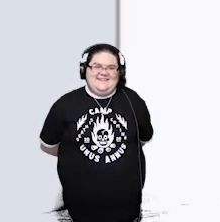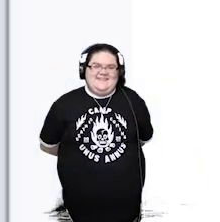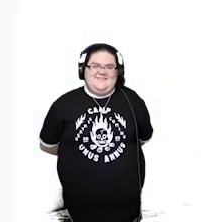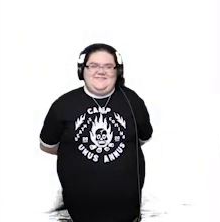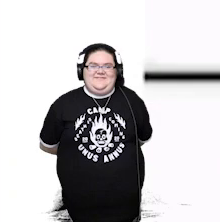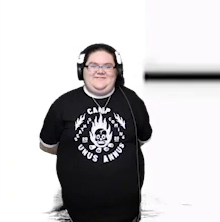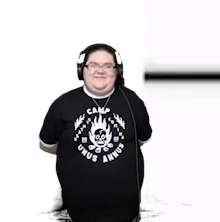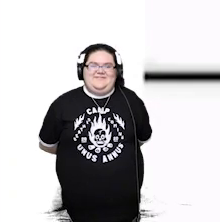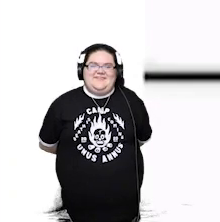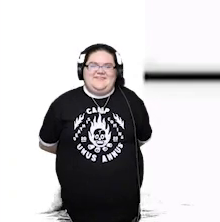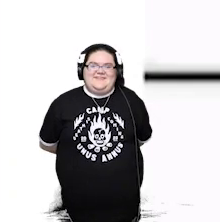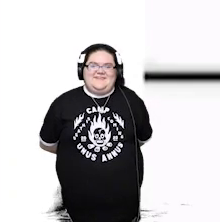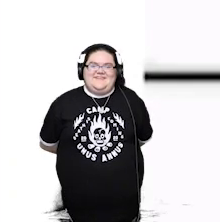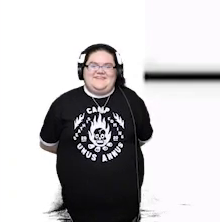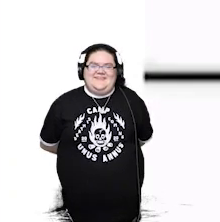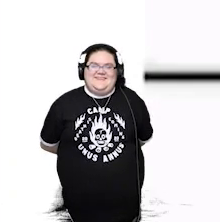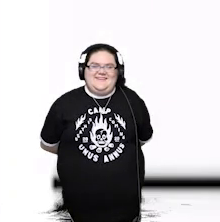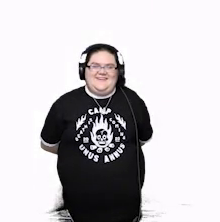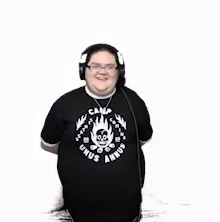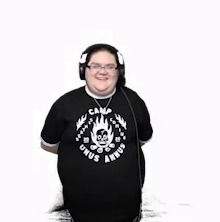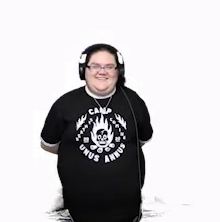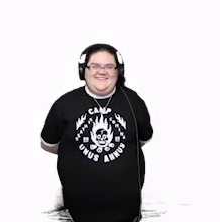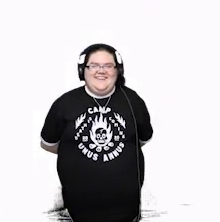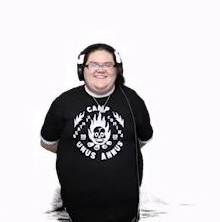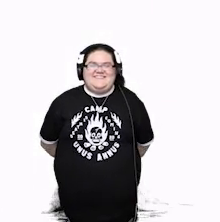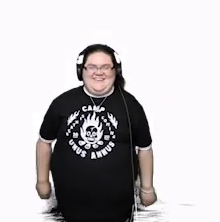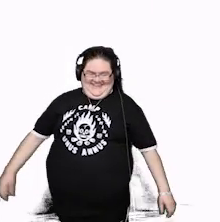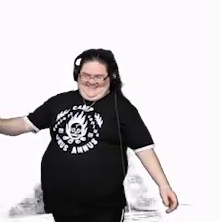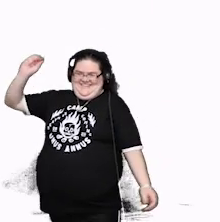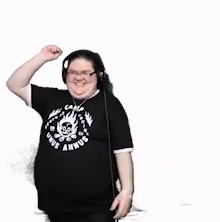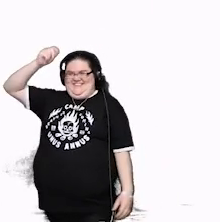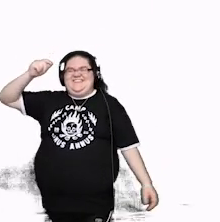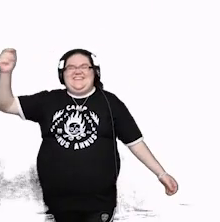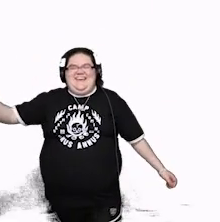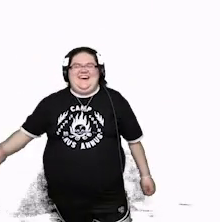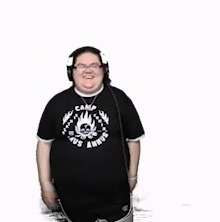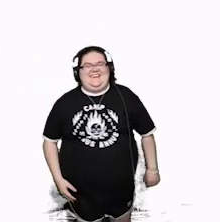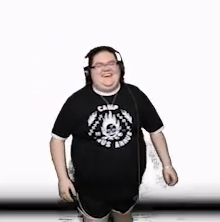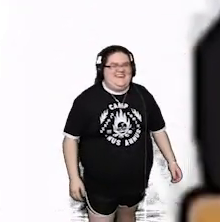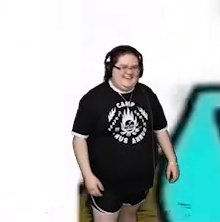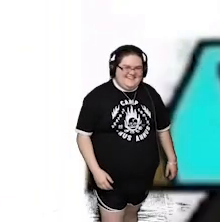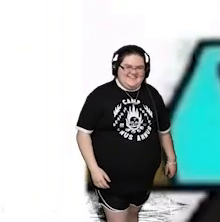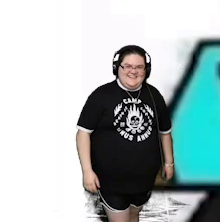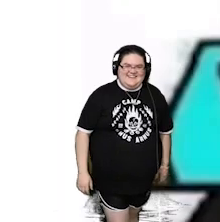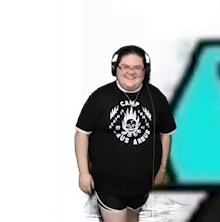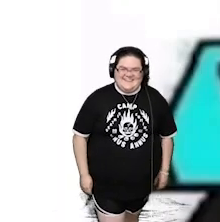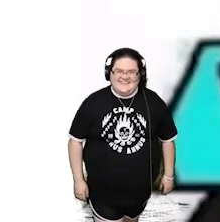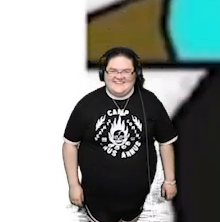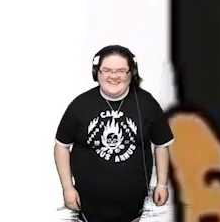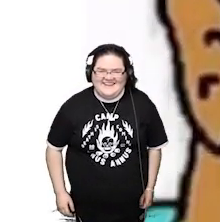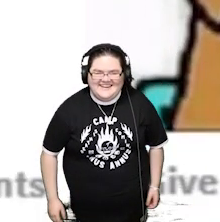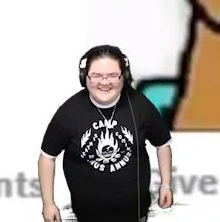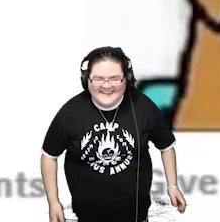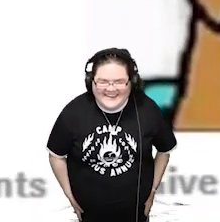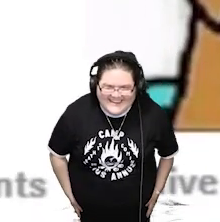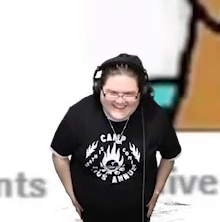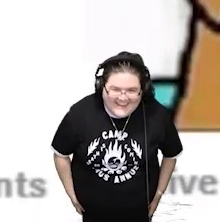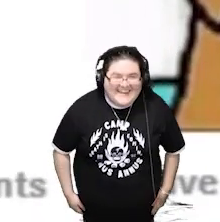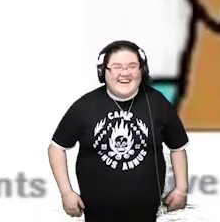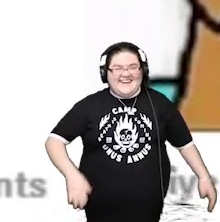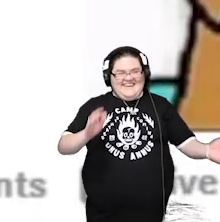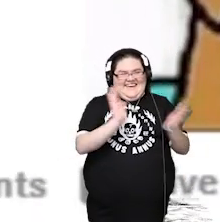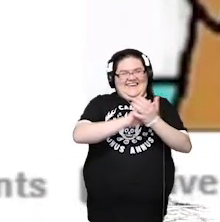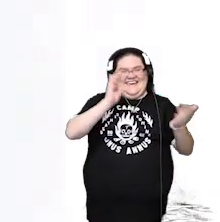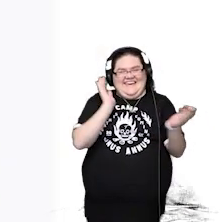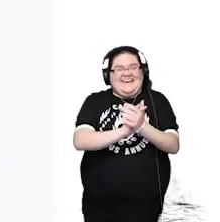years. Grandpa, I found this old stuff. What is it? I'm just rocking a Simon. Sit down, son. I'm going to tell you a